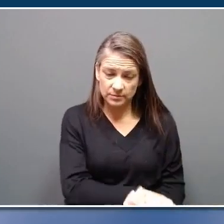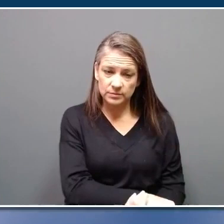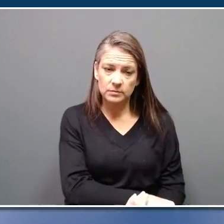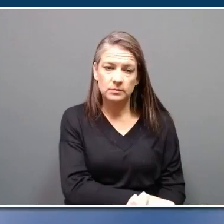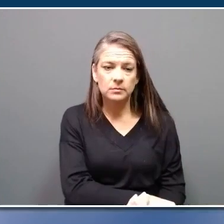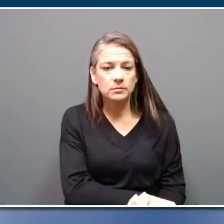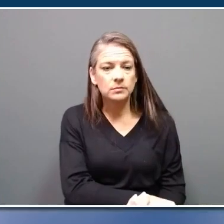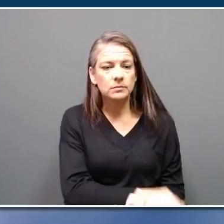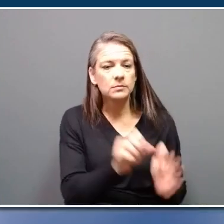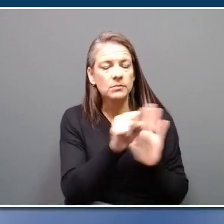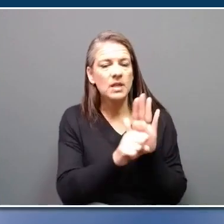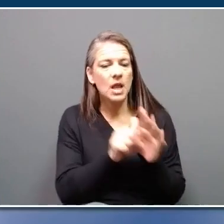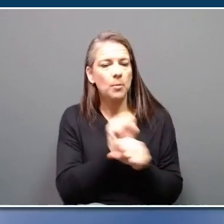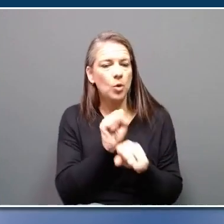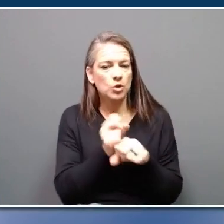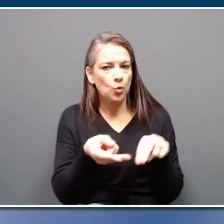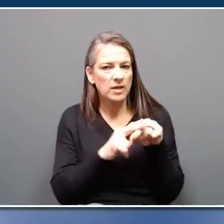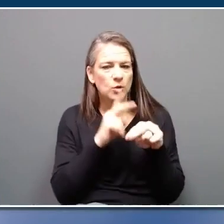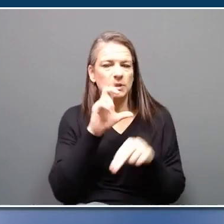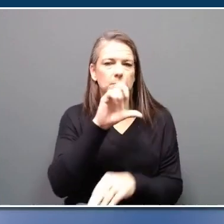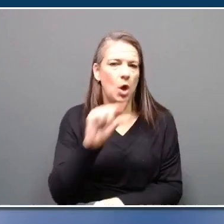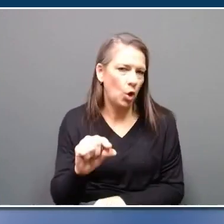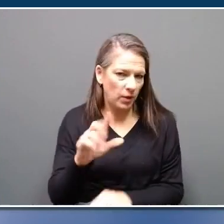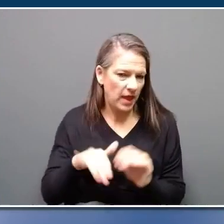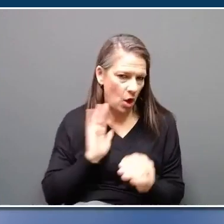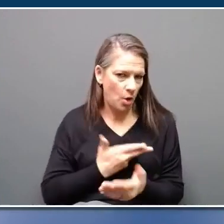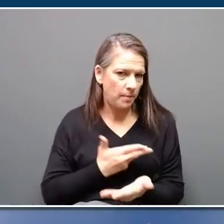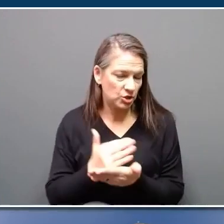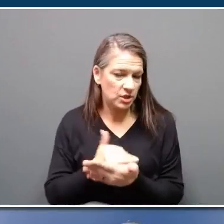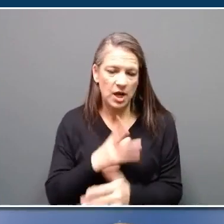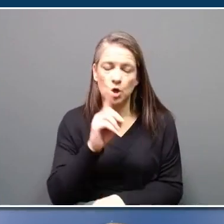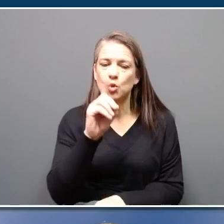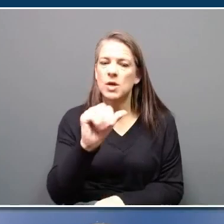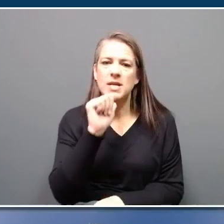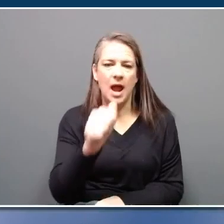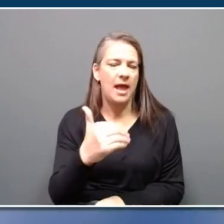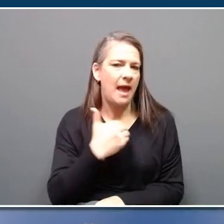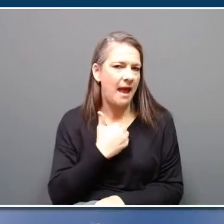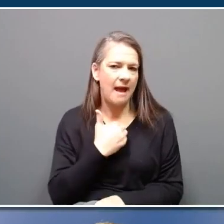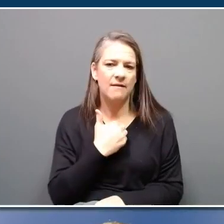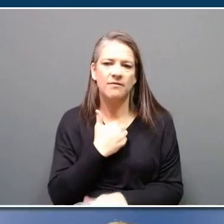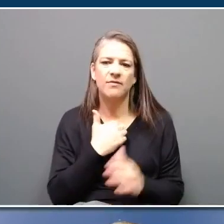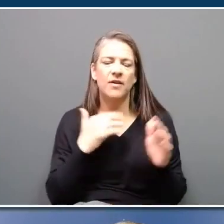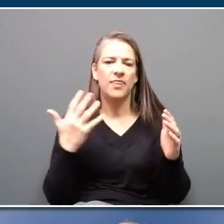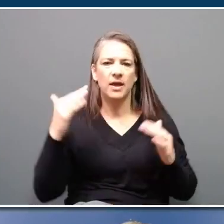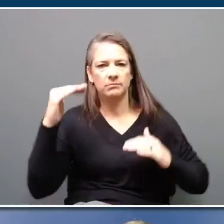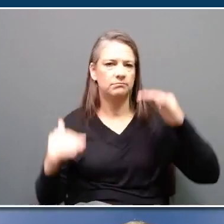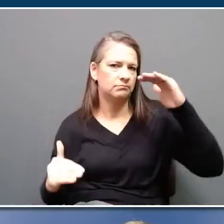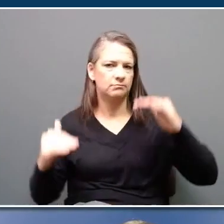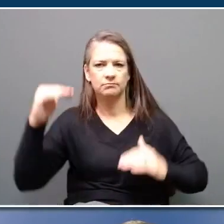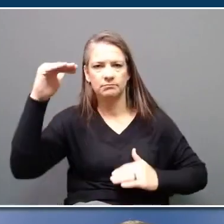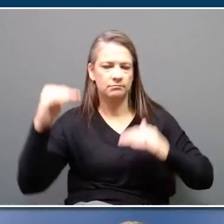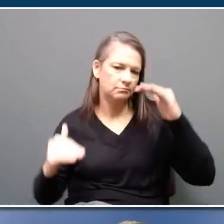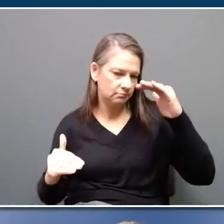employee raises, smaller than we had in our budget, and do not have the compression adjustment that we had in